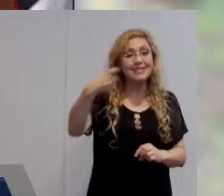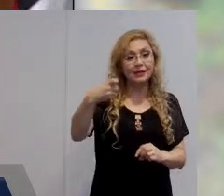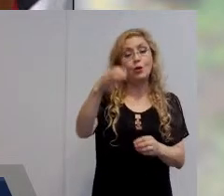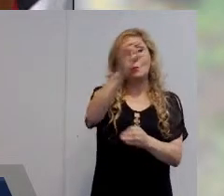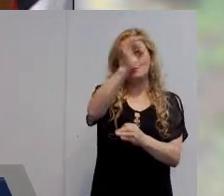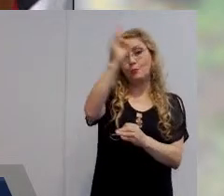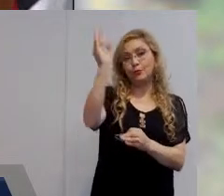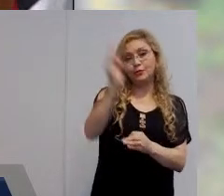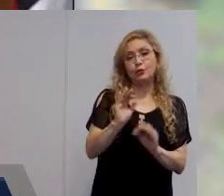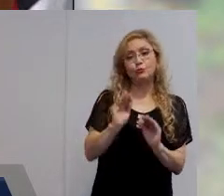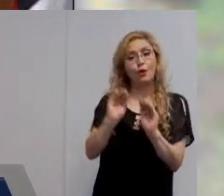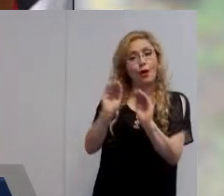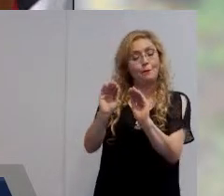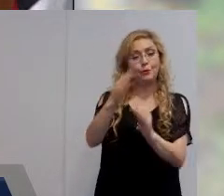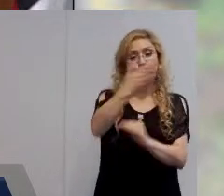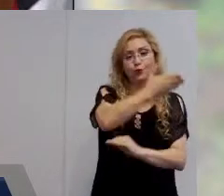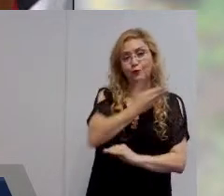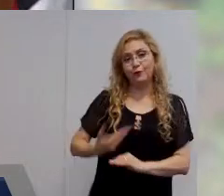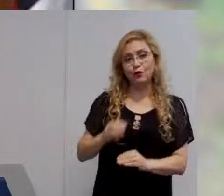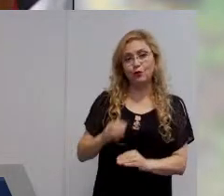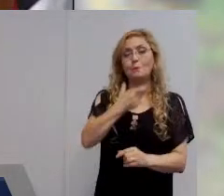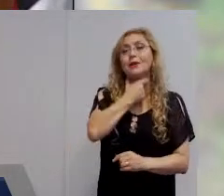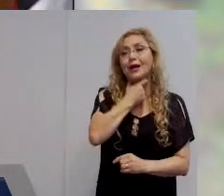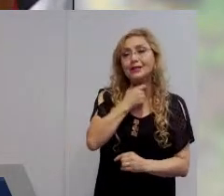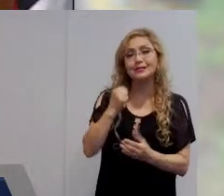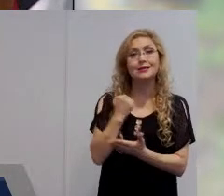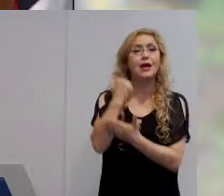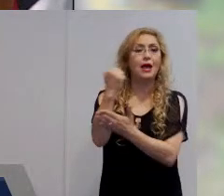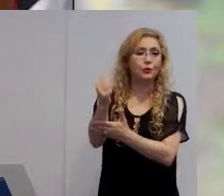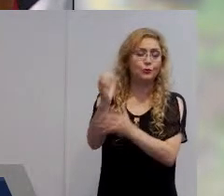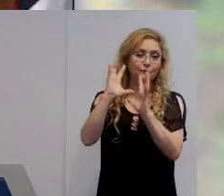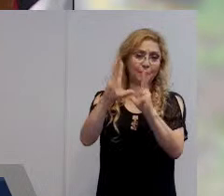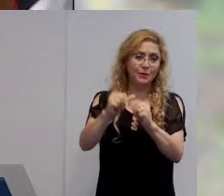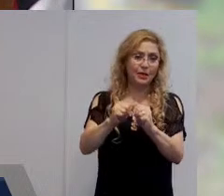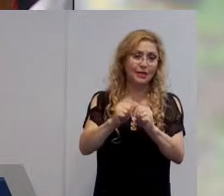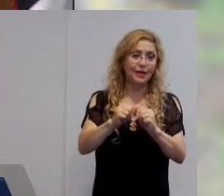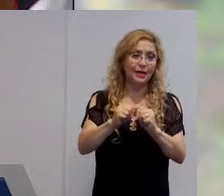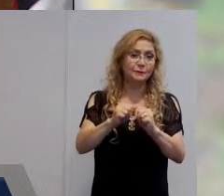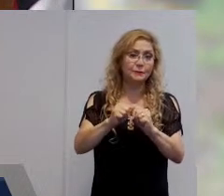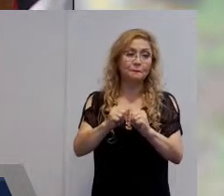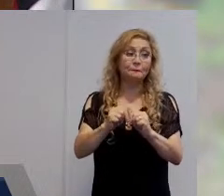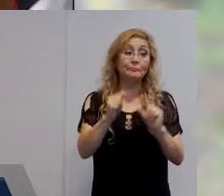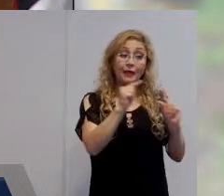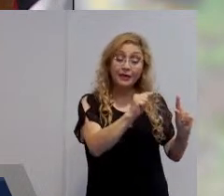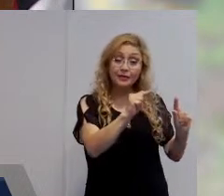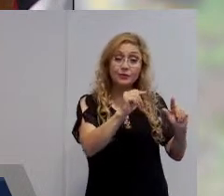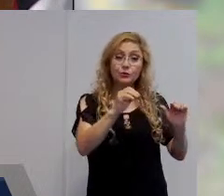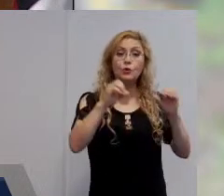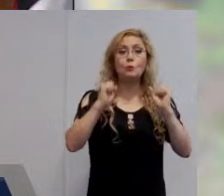organization, 100% government support to ensure the food for their family